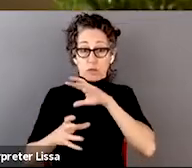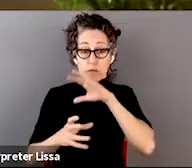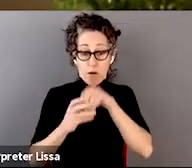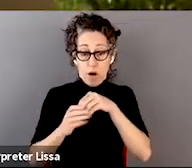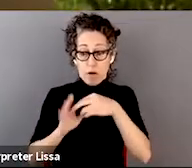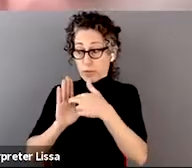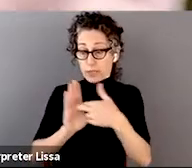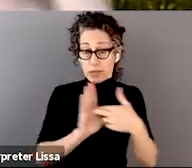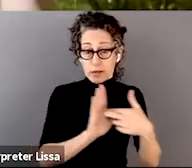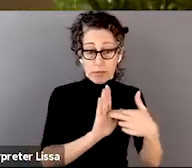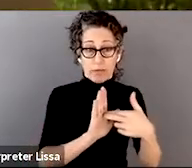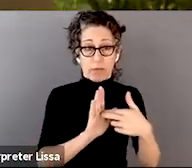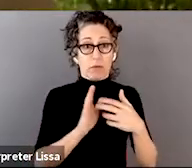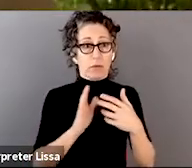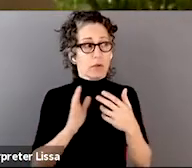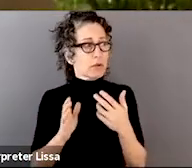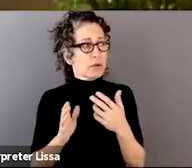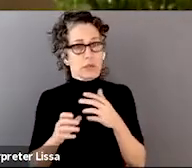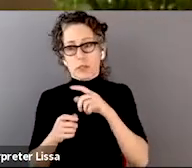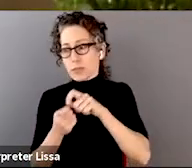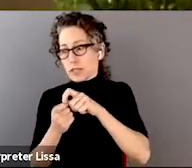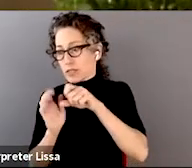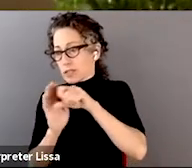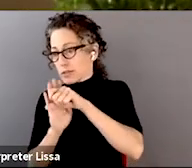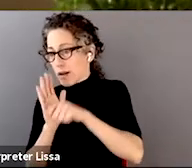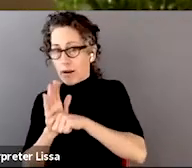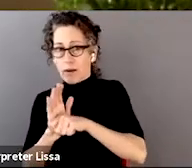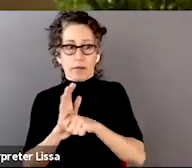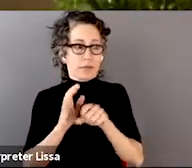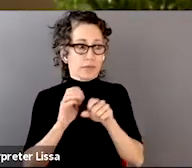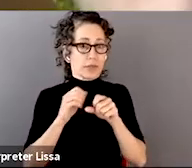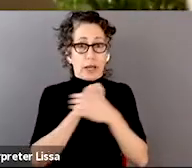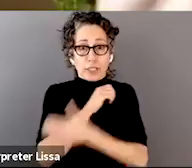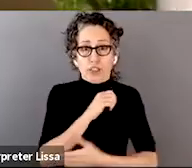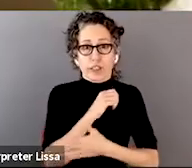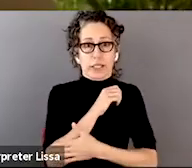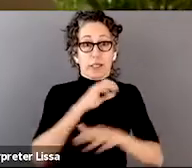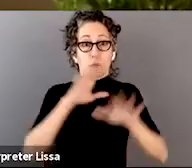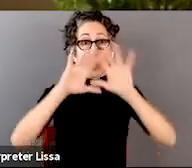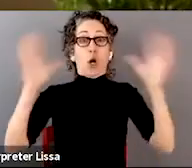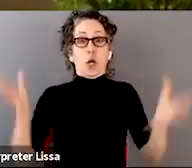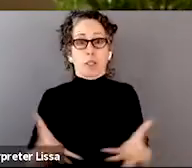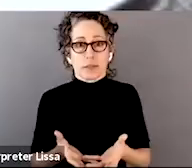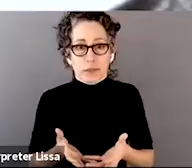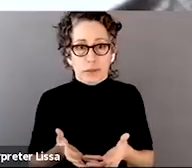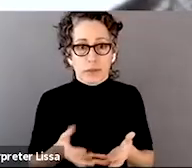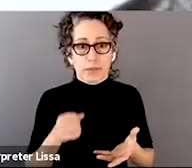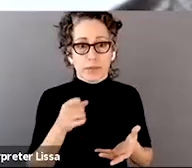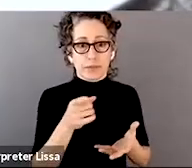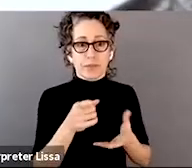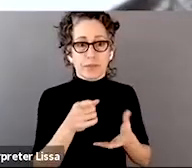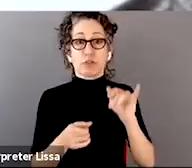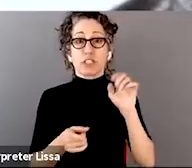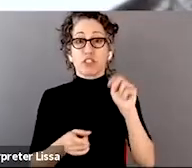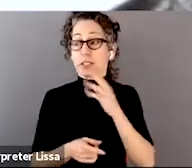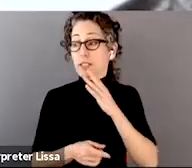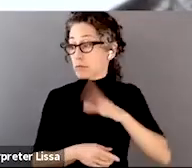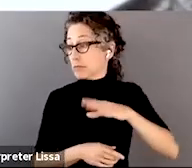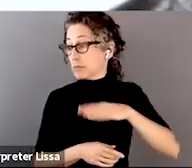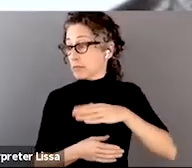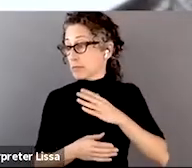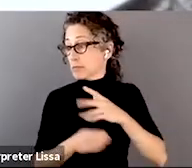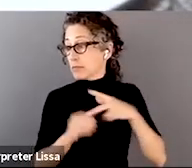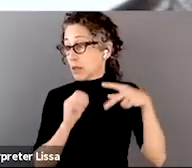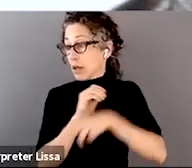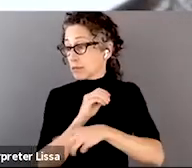in the world, or a particular state that I want to deploy my models in? I think those bare We're running short on time, so I think let's move to another question,